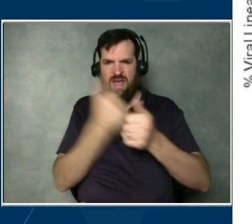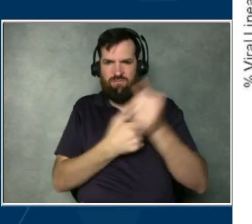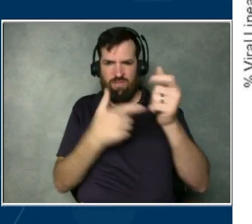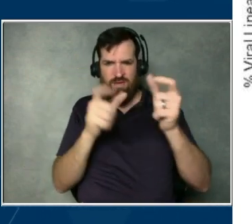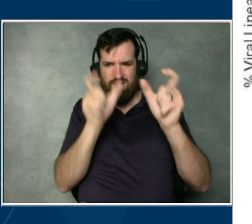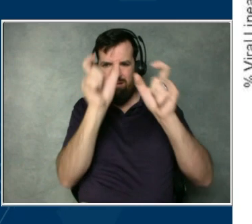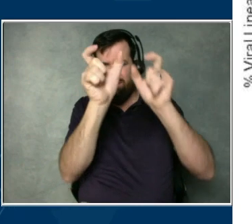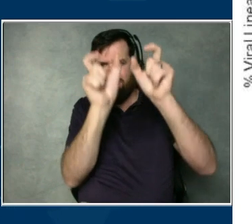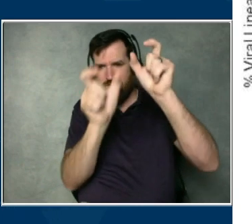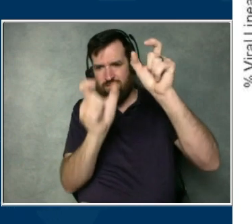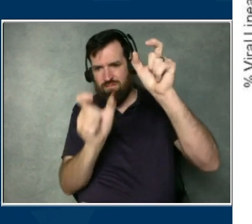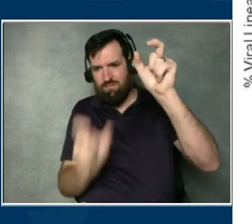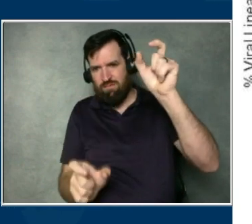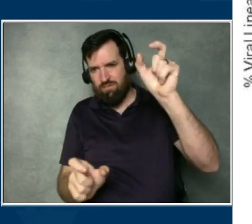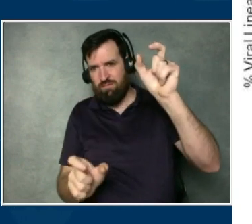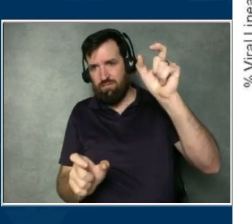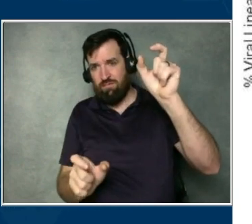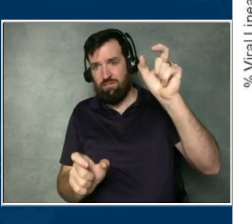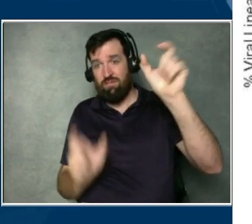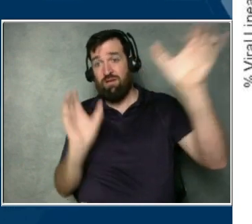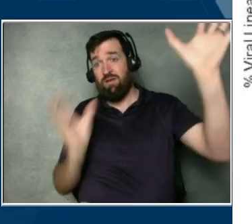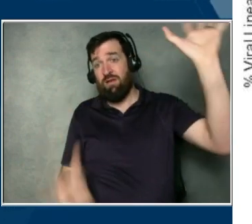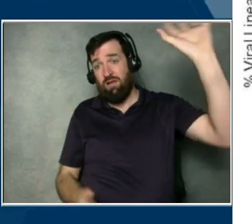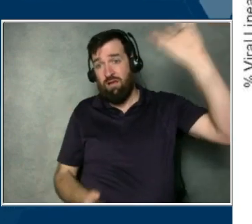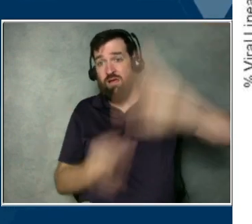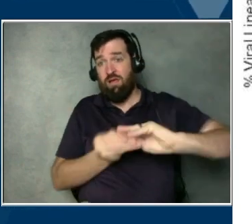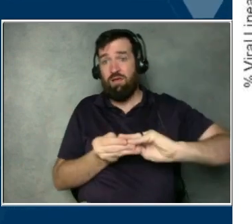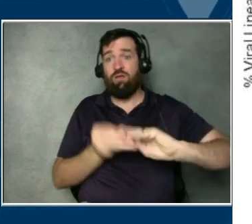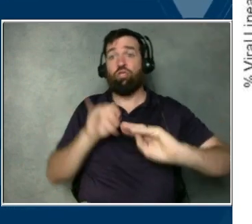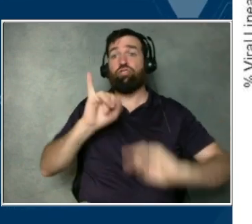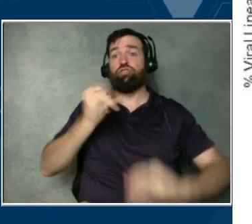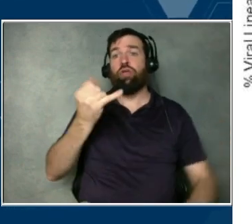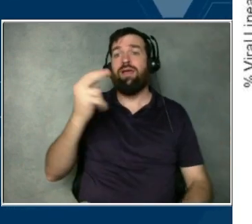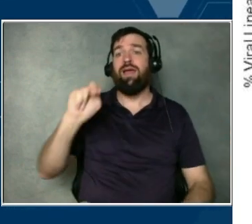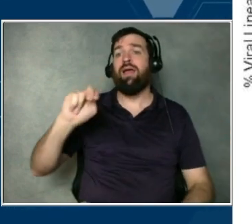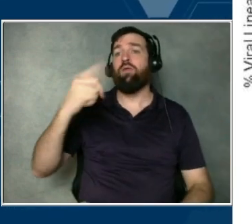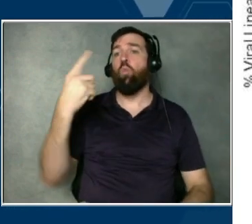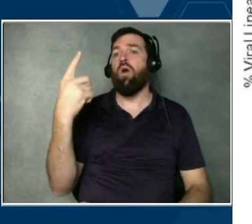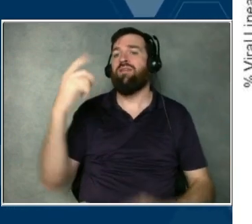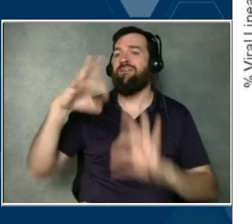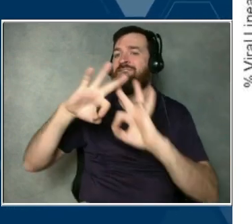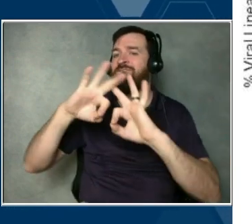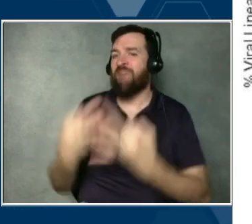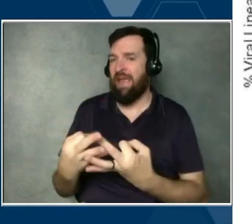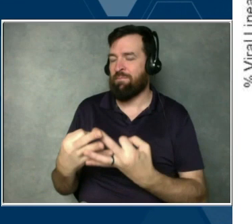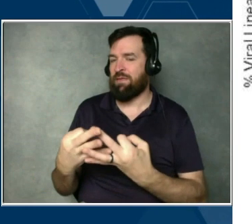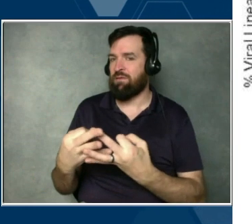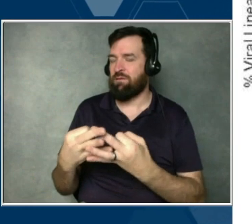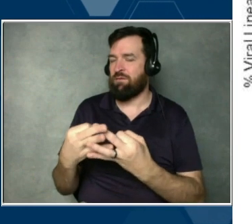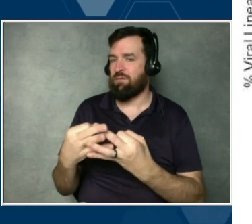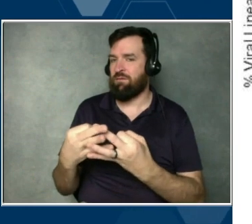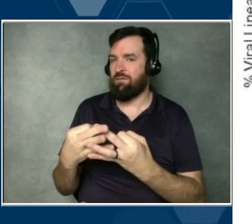there, they are all JN1 family variants.